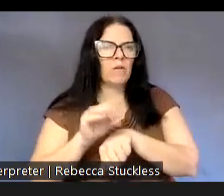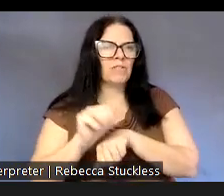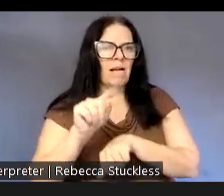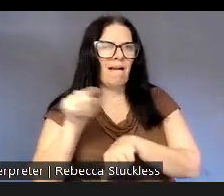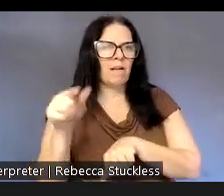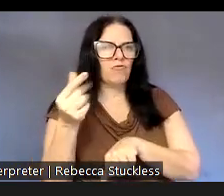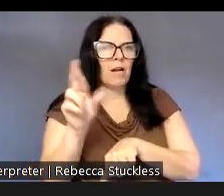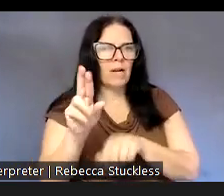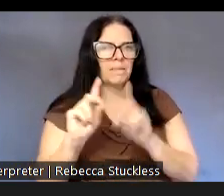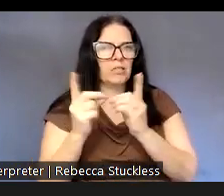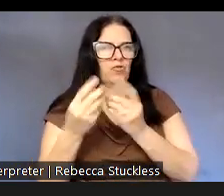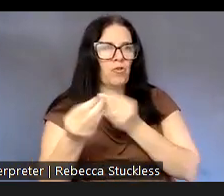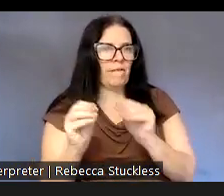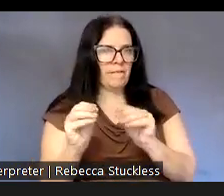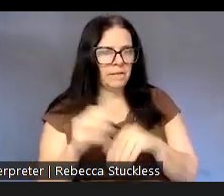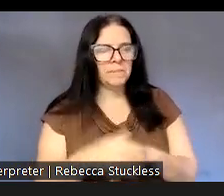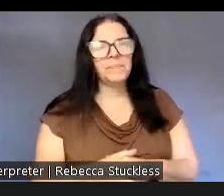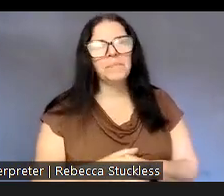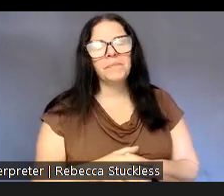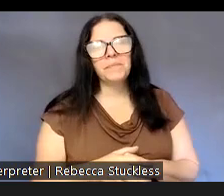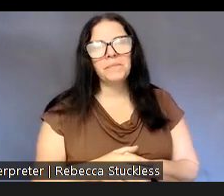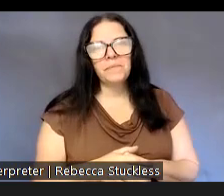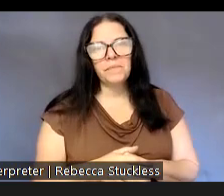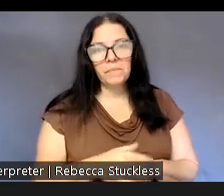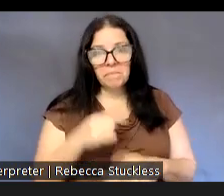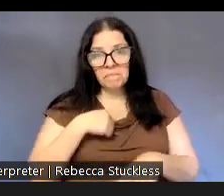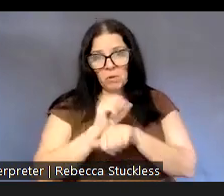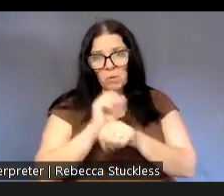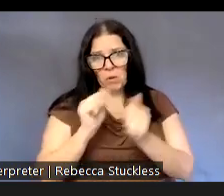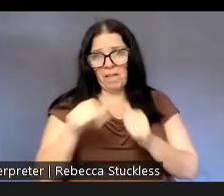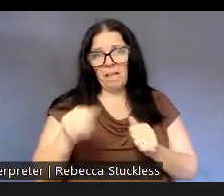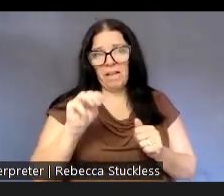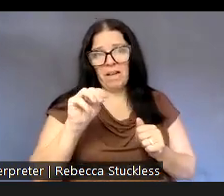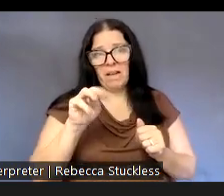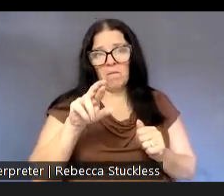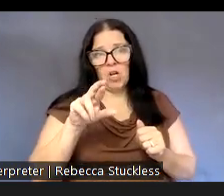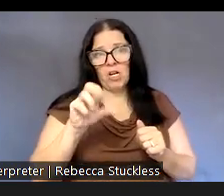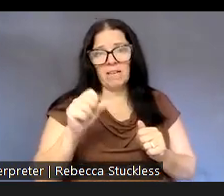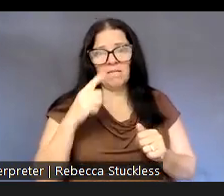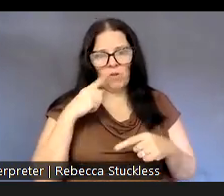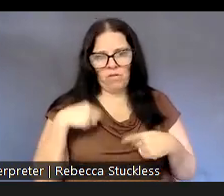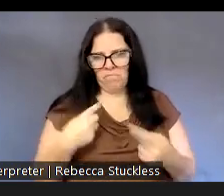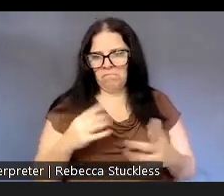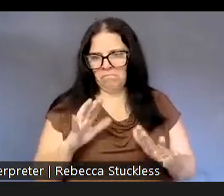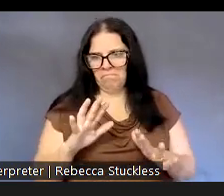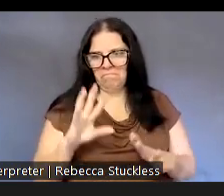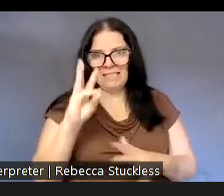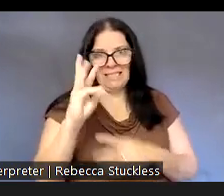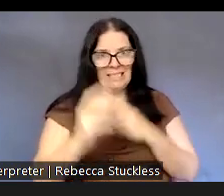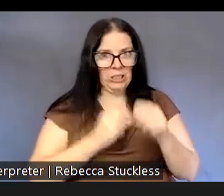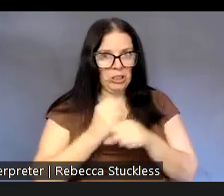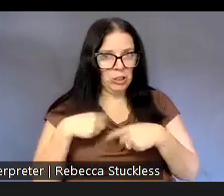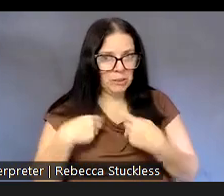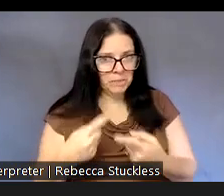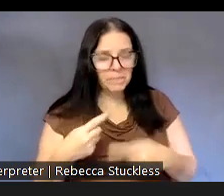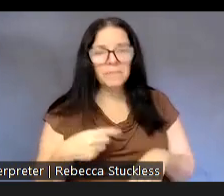Rapids District Office. I've been with Michigan Rehabilitation Services for the past 6 years,